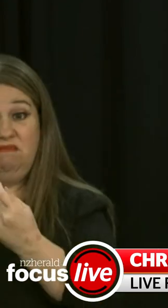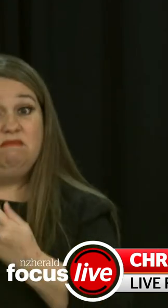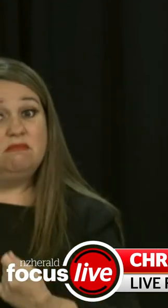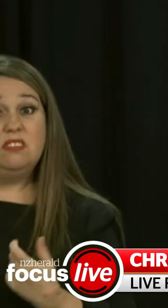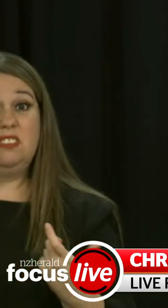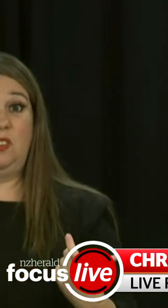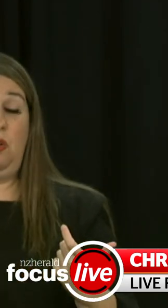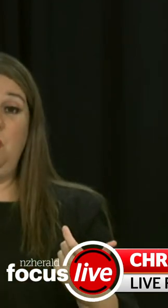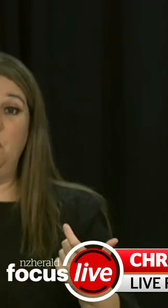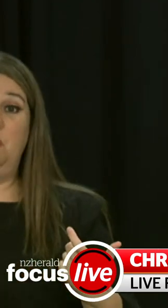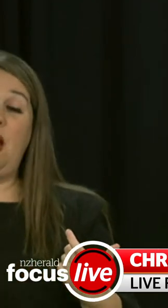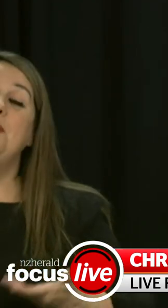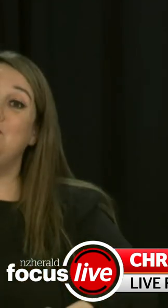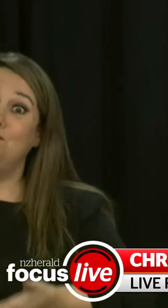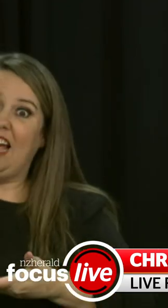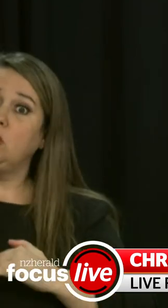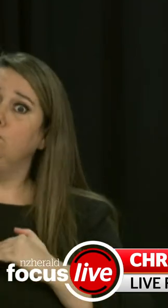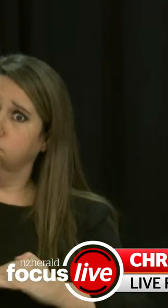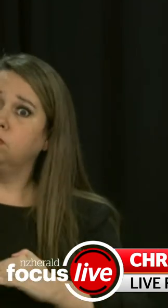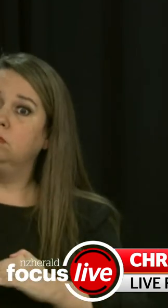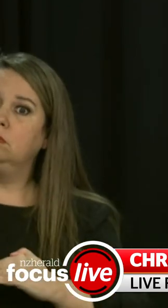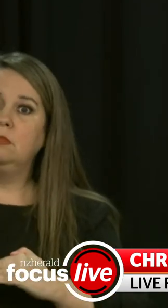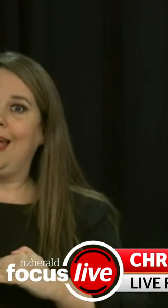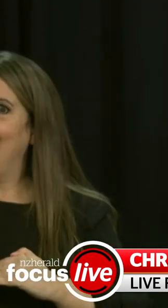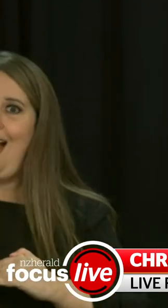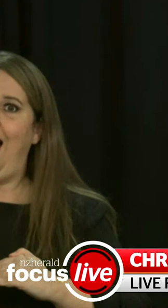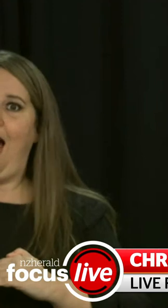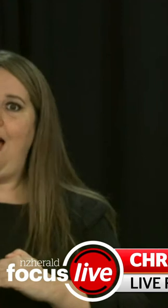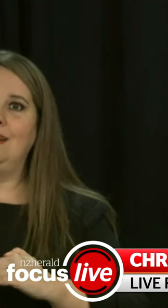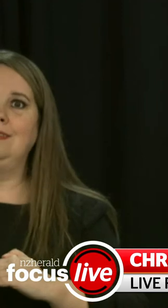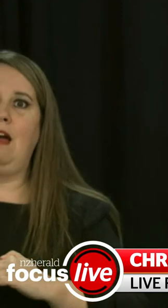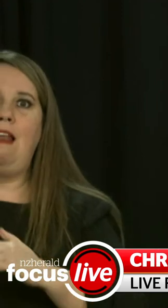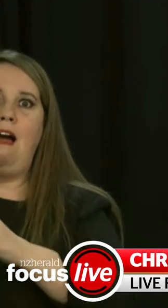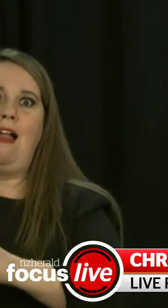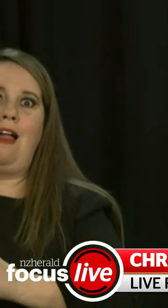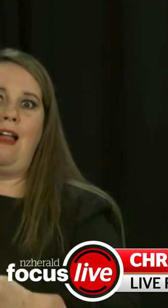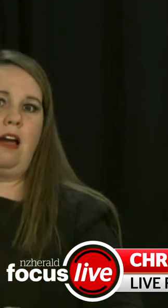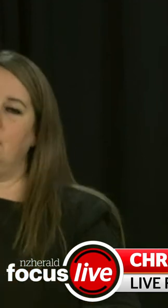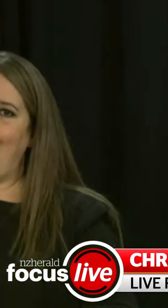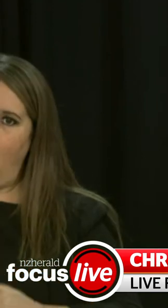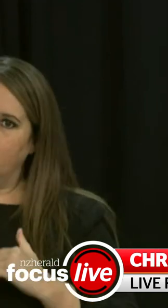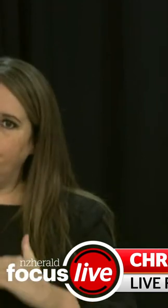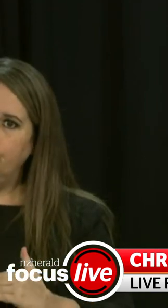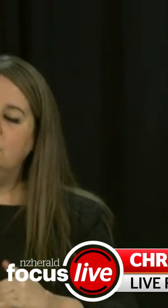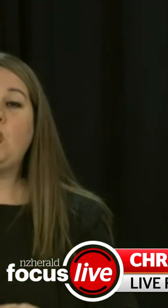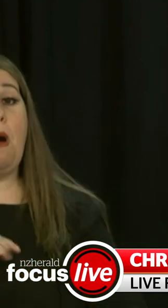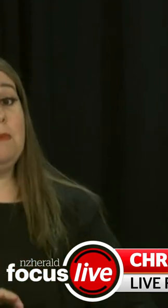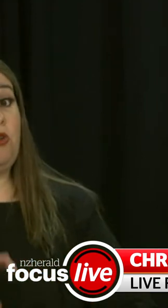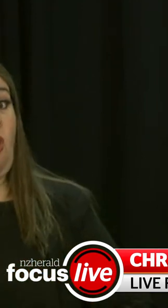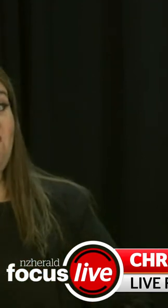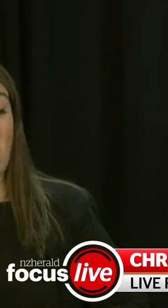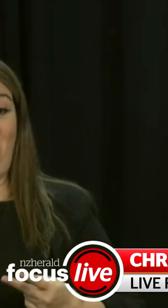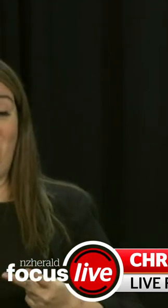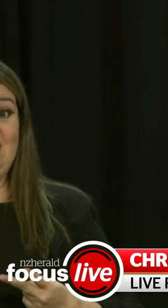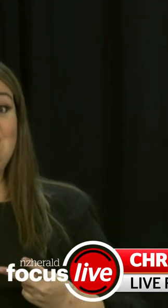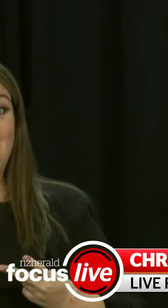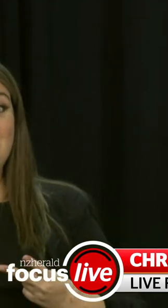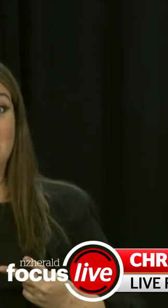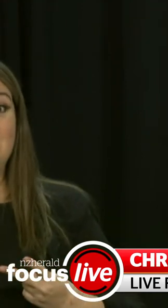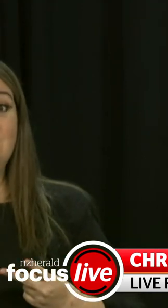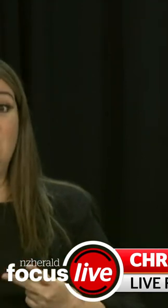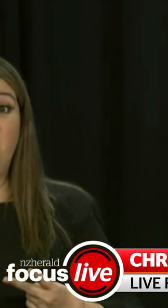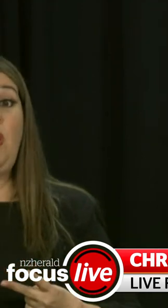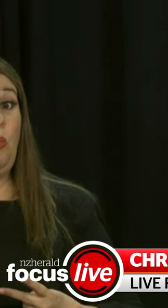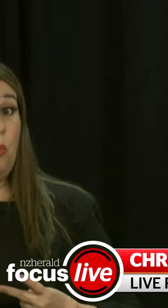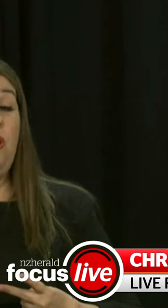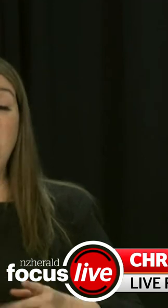in a constrained budget, we've got this significant investment. I'm confident that with these levels and targeted at the lower and middle ranks, that this